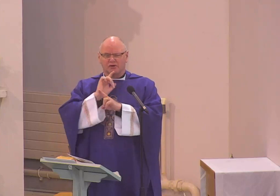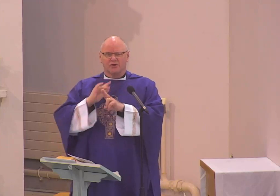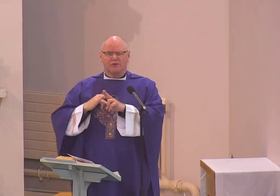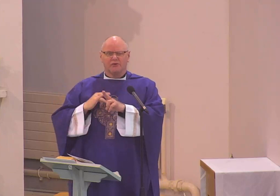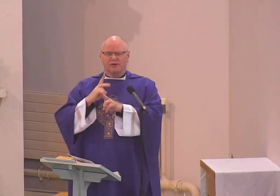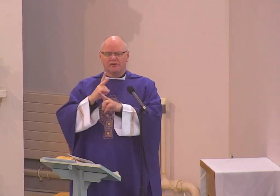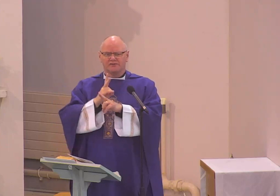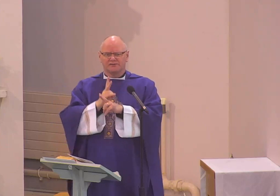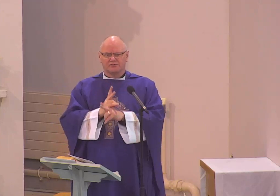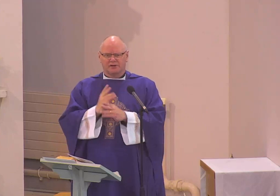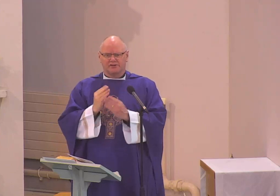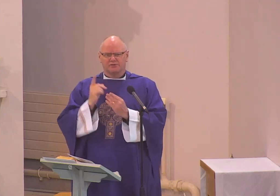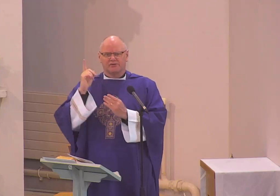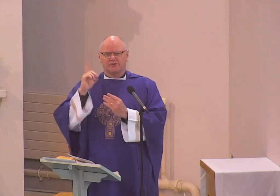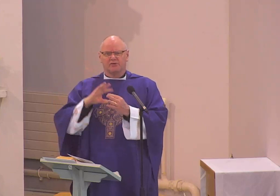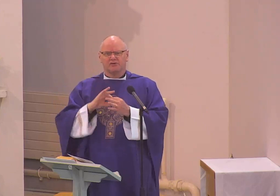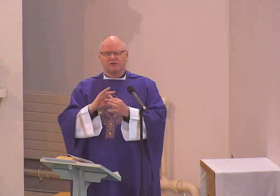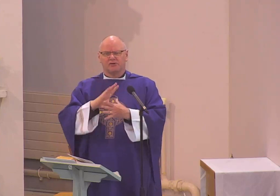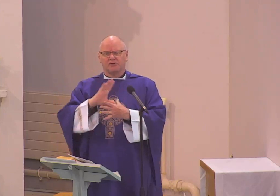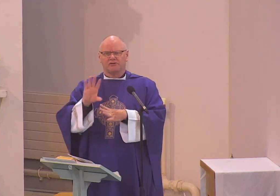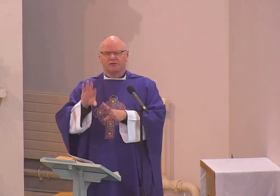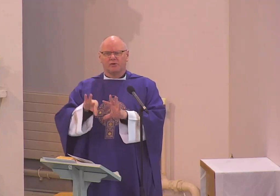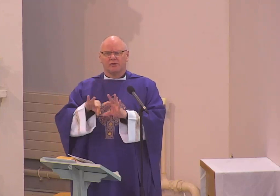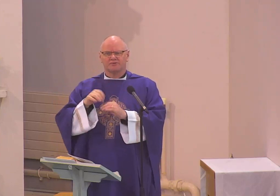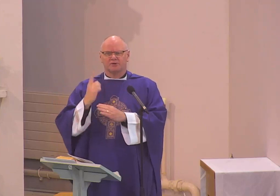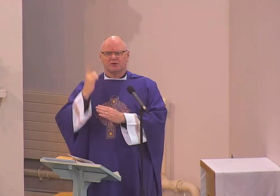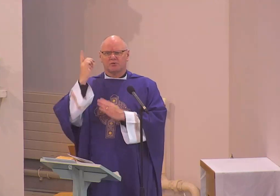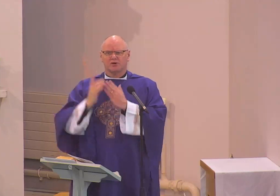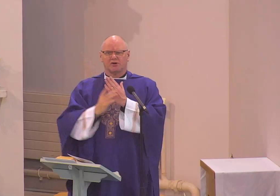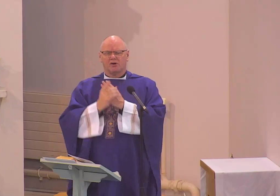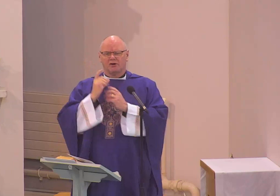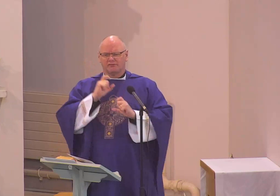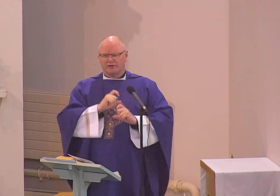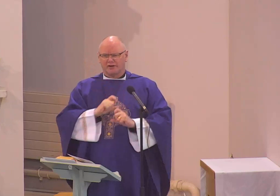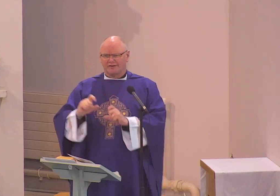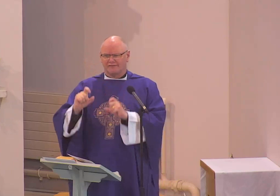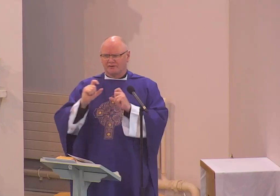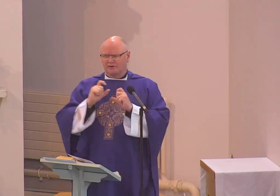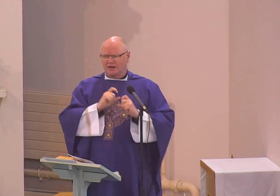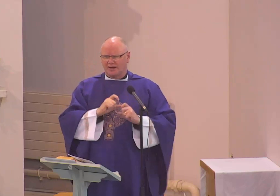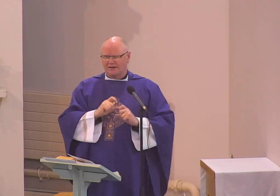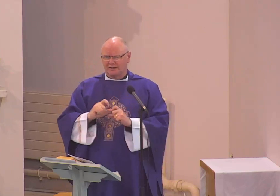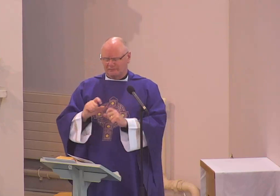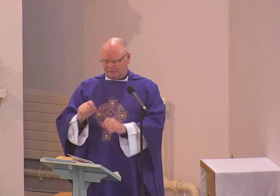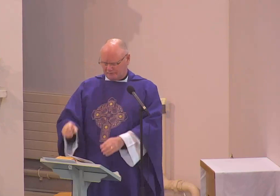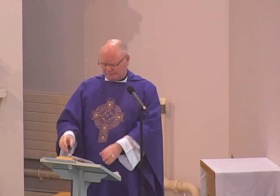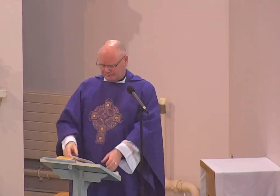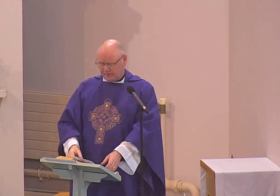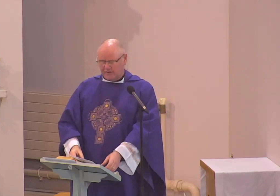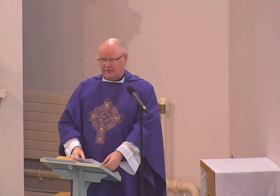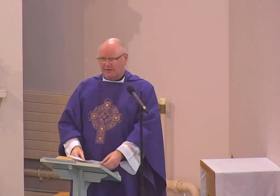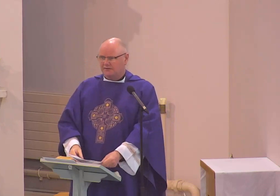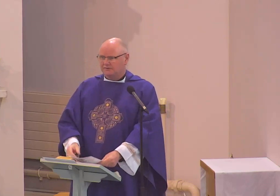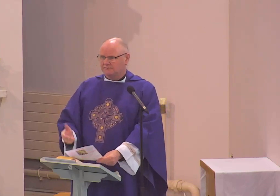Son, who lives and reigns with you in the unity of the Holy Spirit, one God, forever and ever.